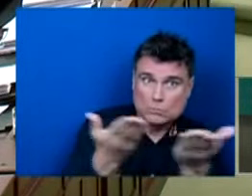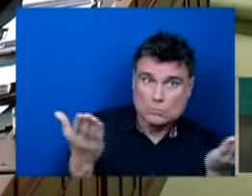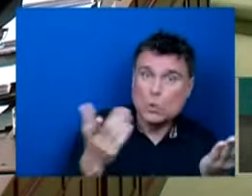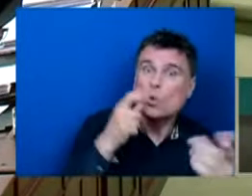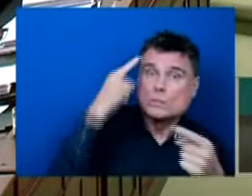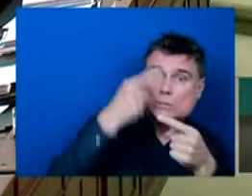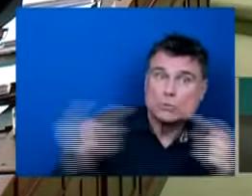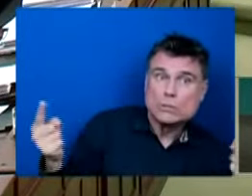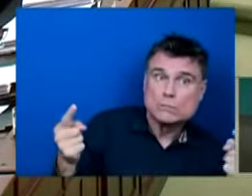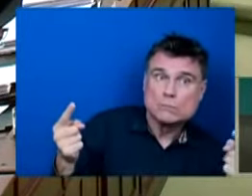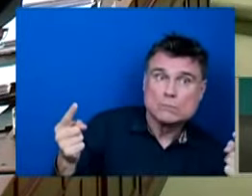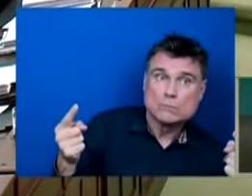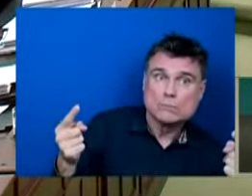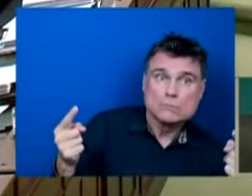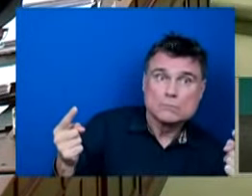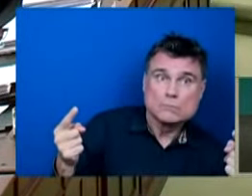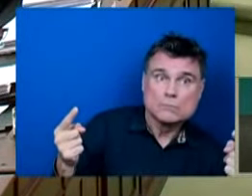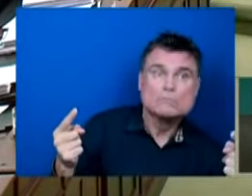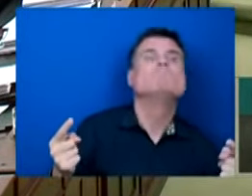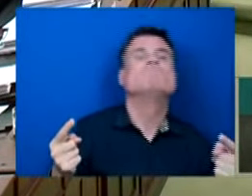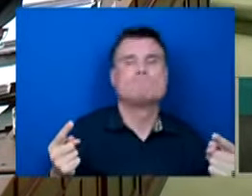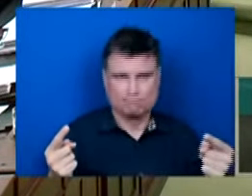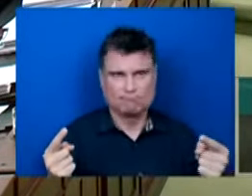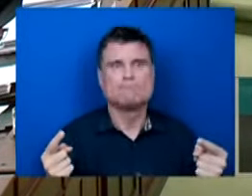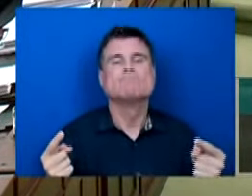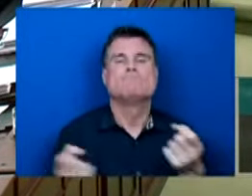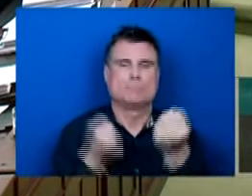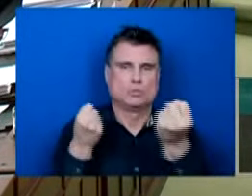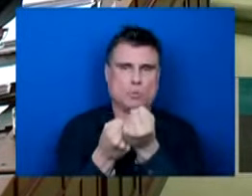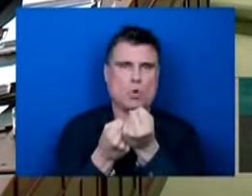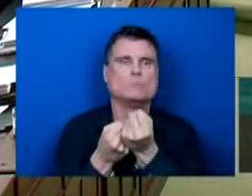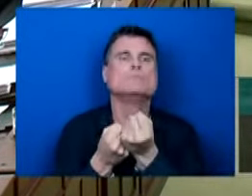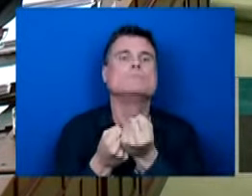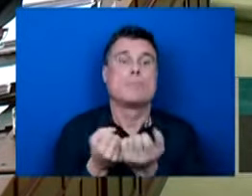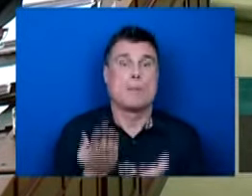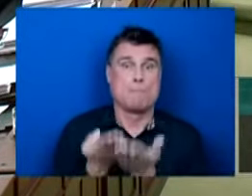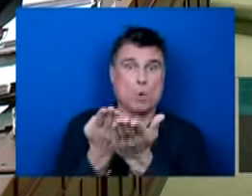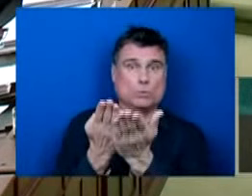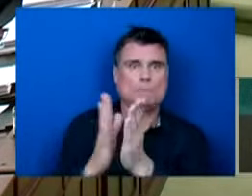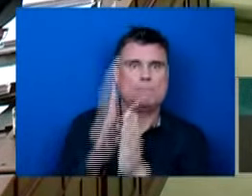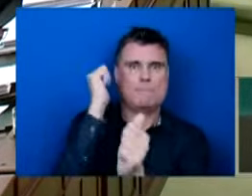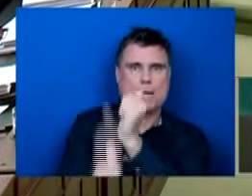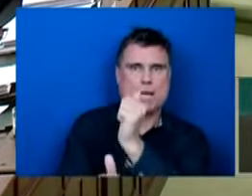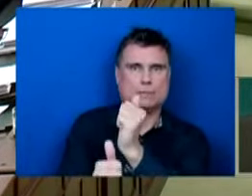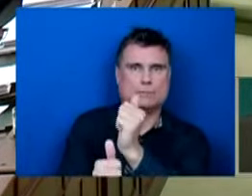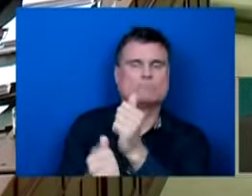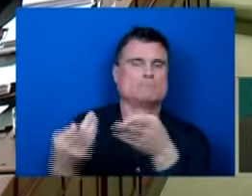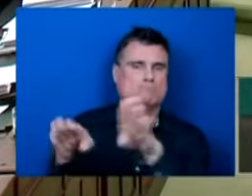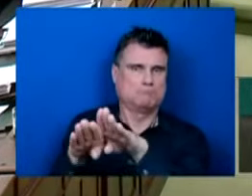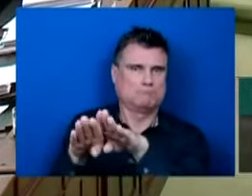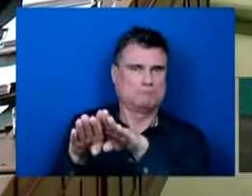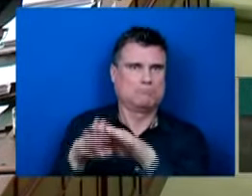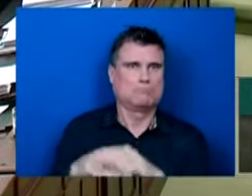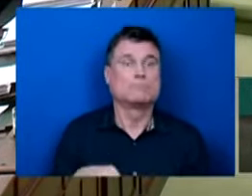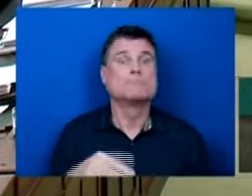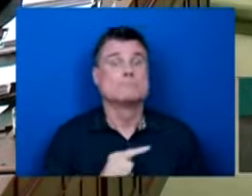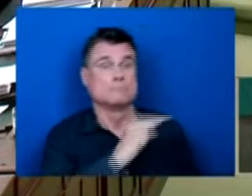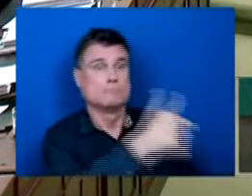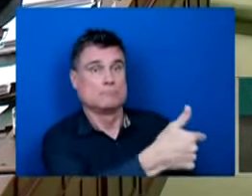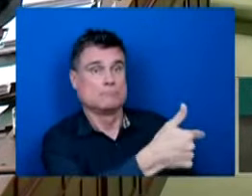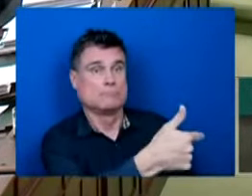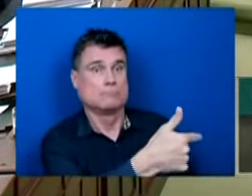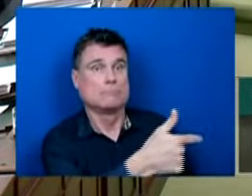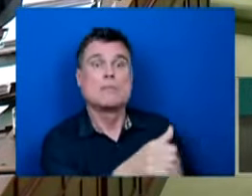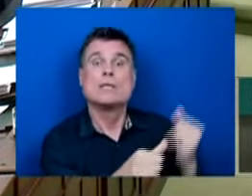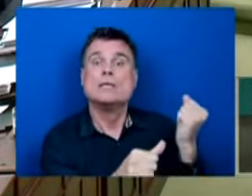my opinion, the ayes have it. That motion is carried and so ordered. The Deputy Government House Leader. Thank you, Mr. Speaker. I move